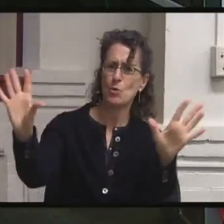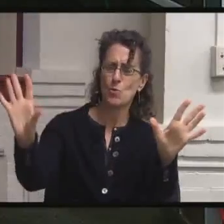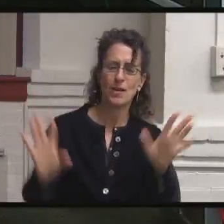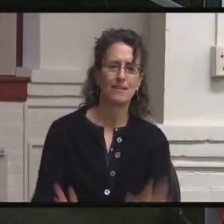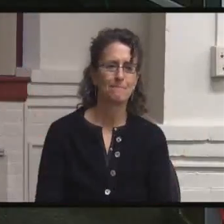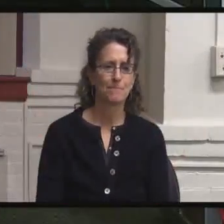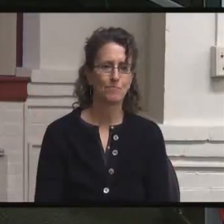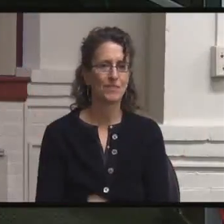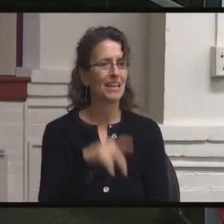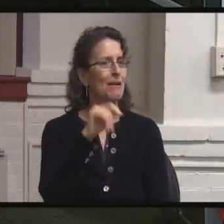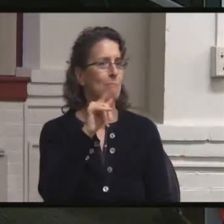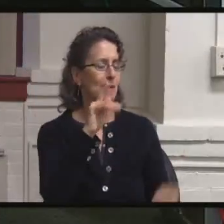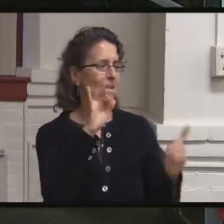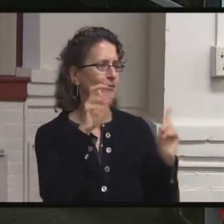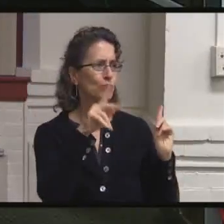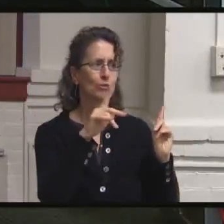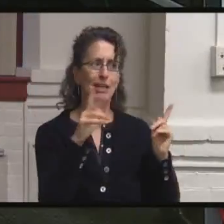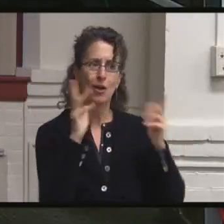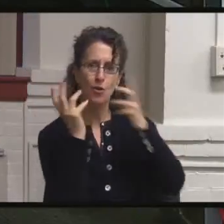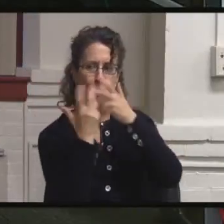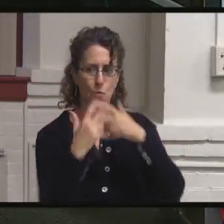is a wonderful coordinator.